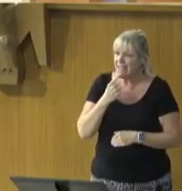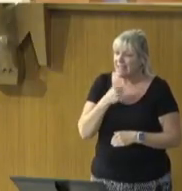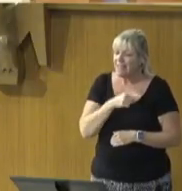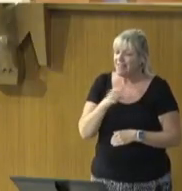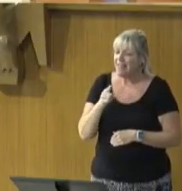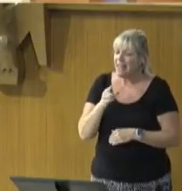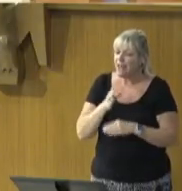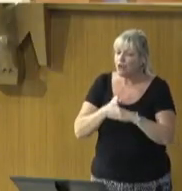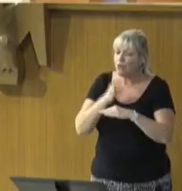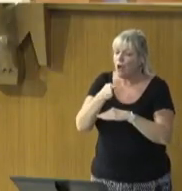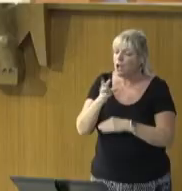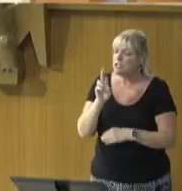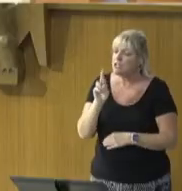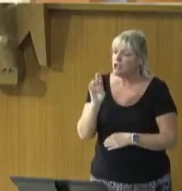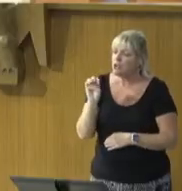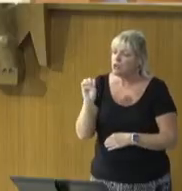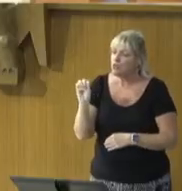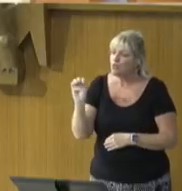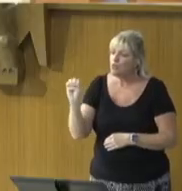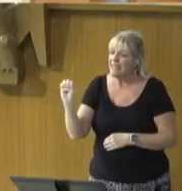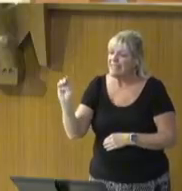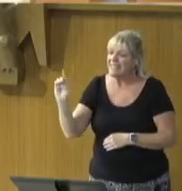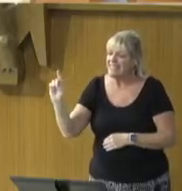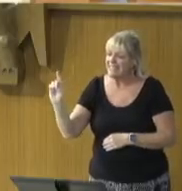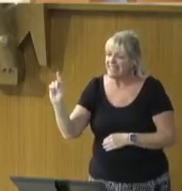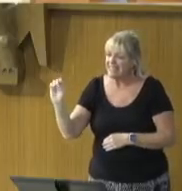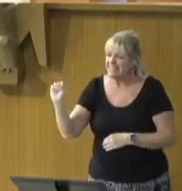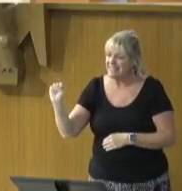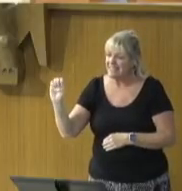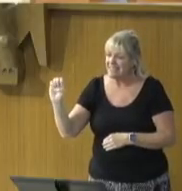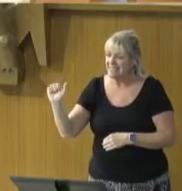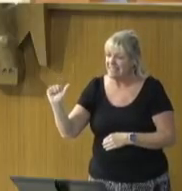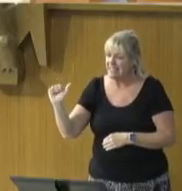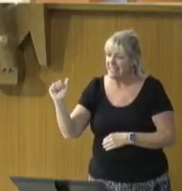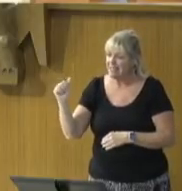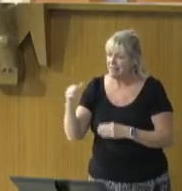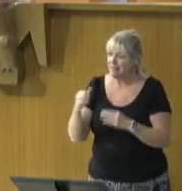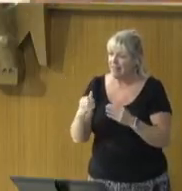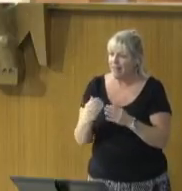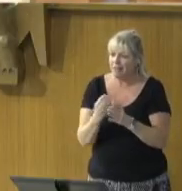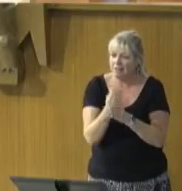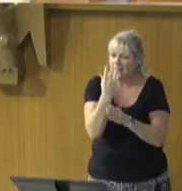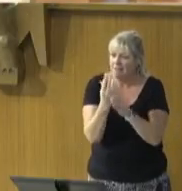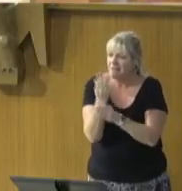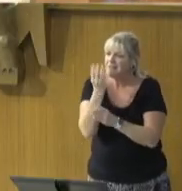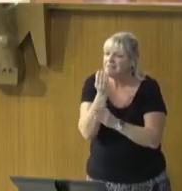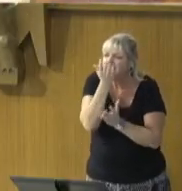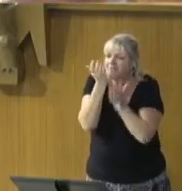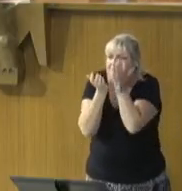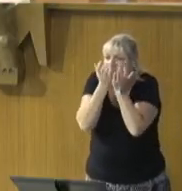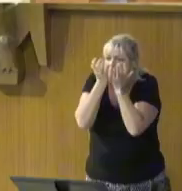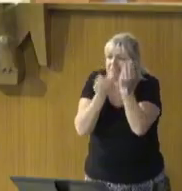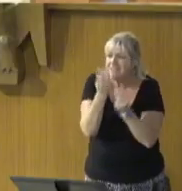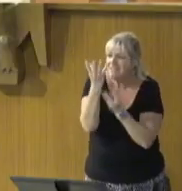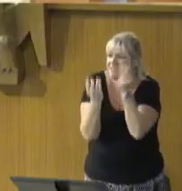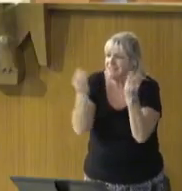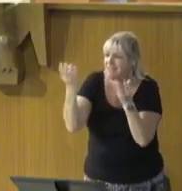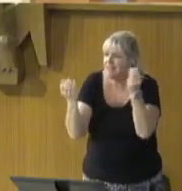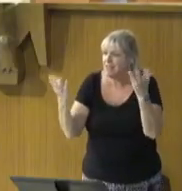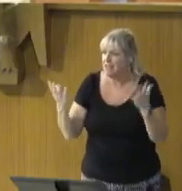Reed Sea or the Sea of Reeds. The Red Sea didn't come into